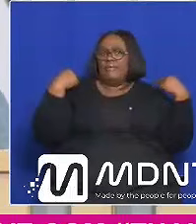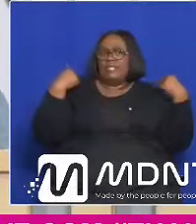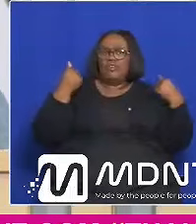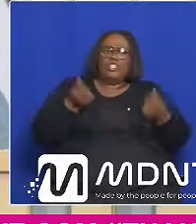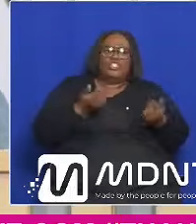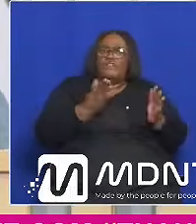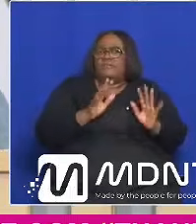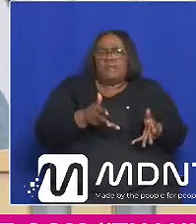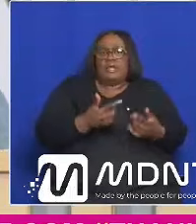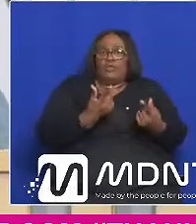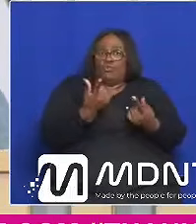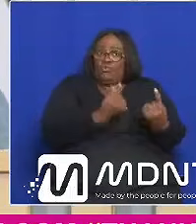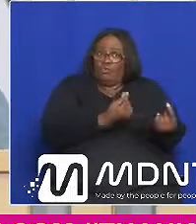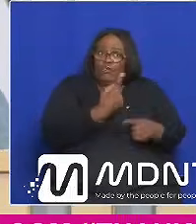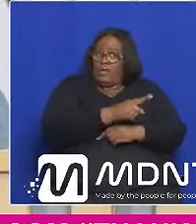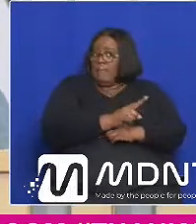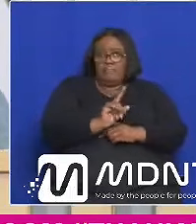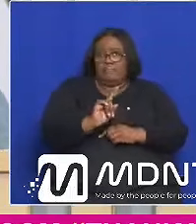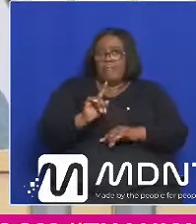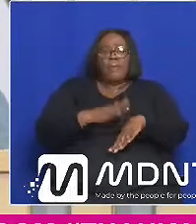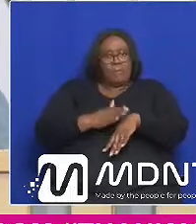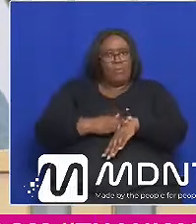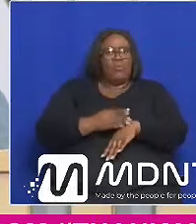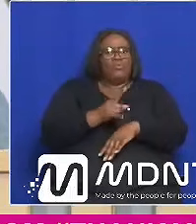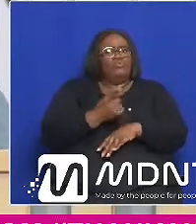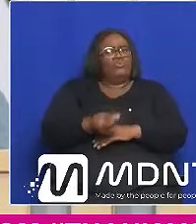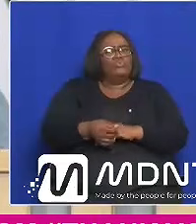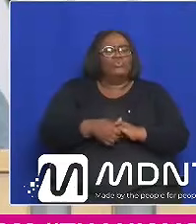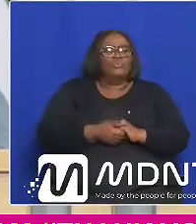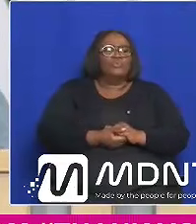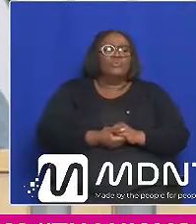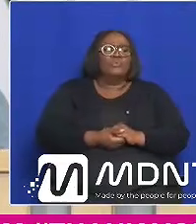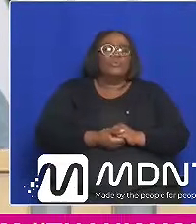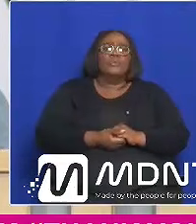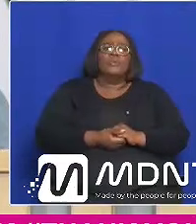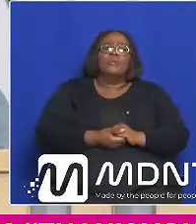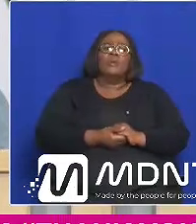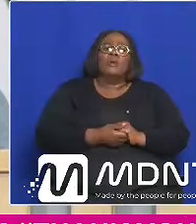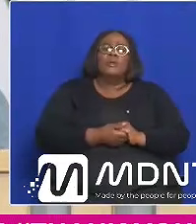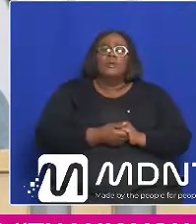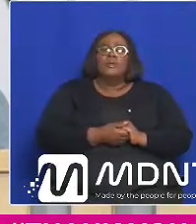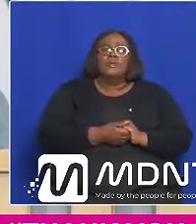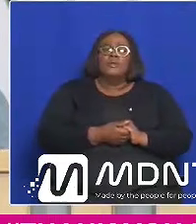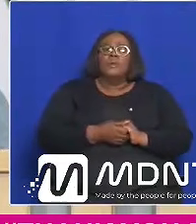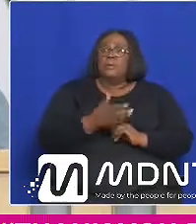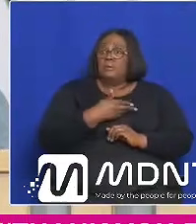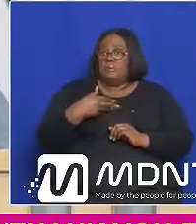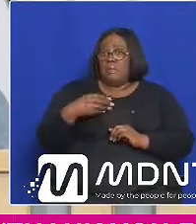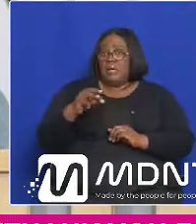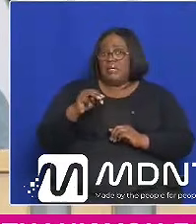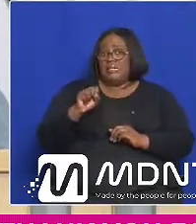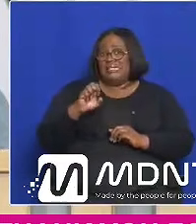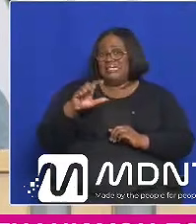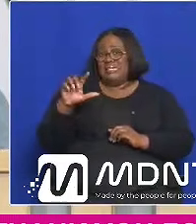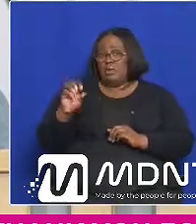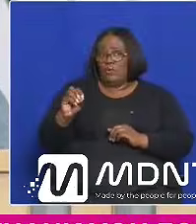question, that this exchange you've had with Ms. Sillo and what I've listed